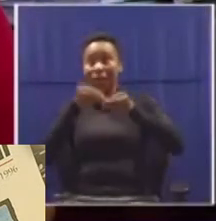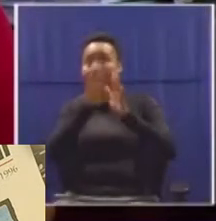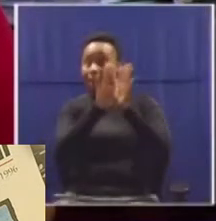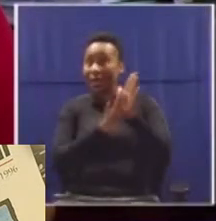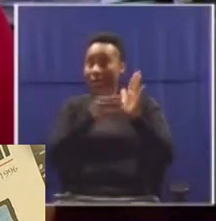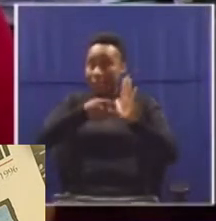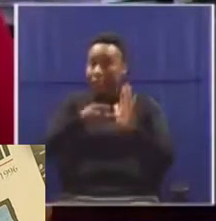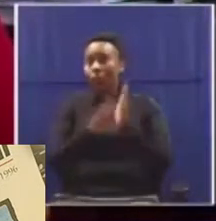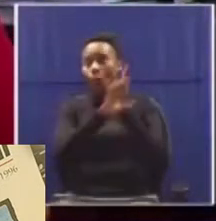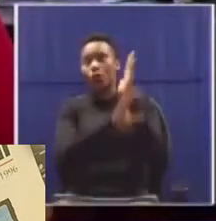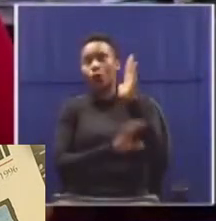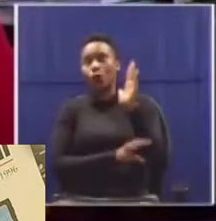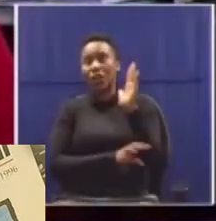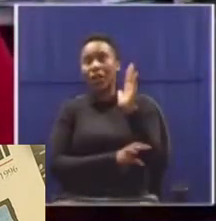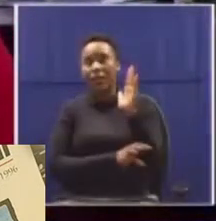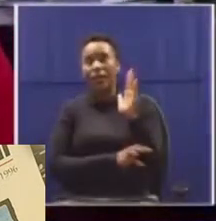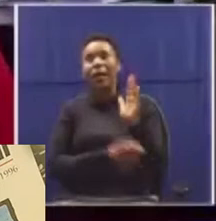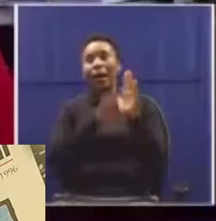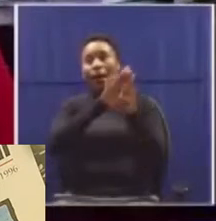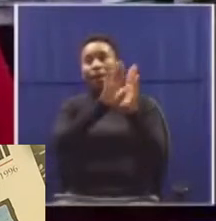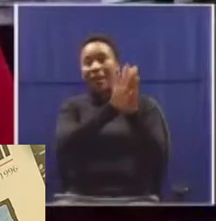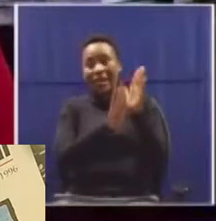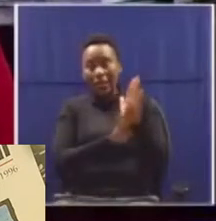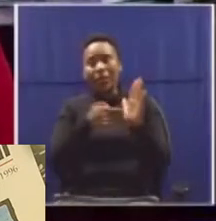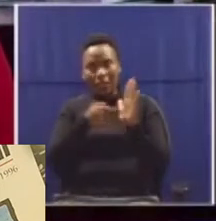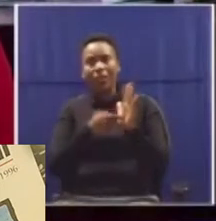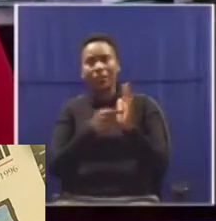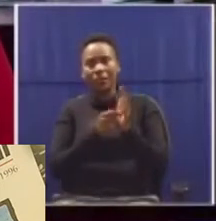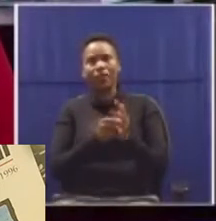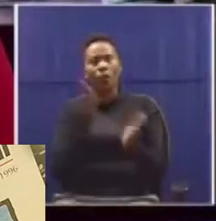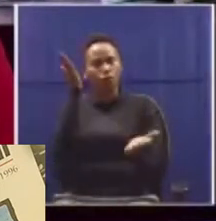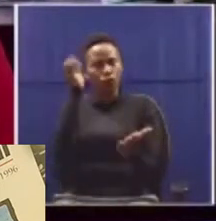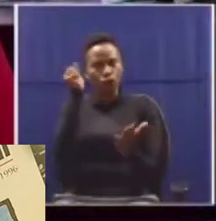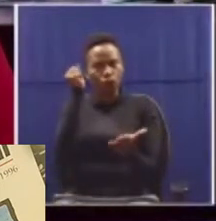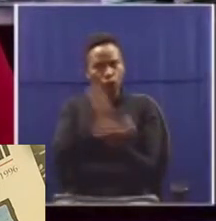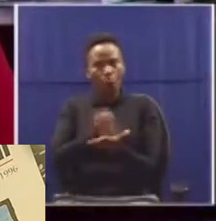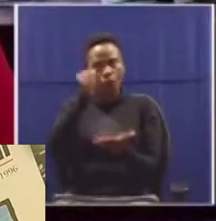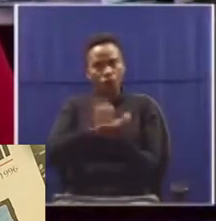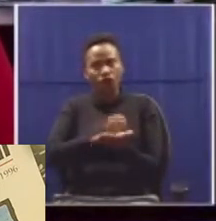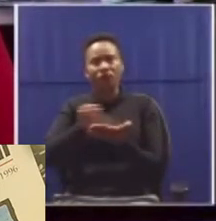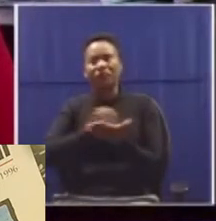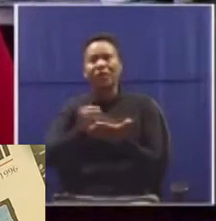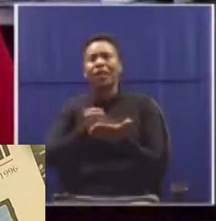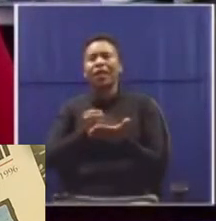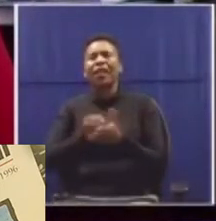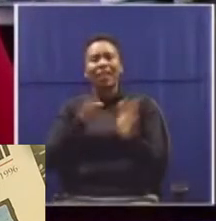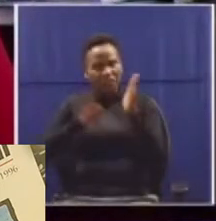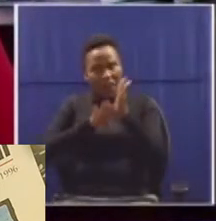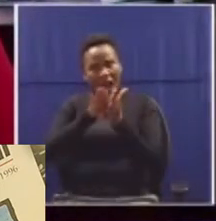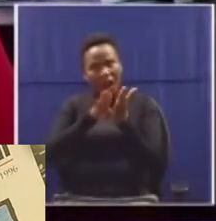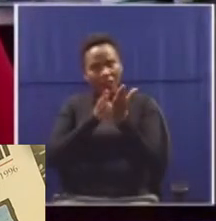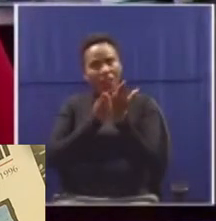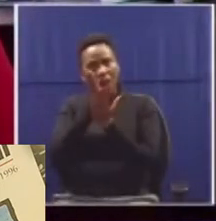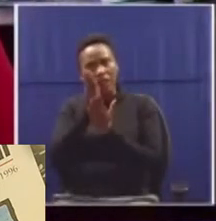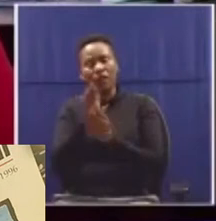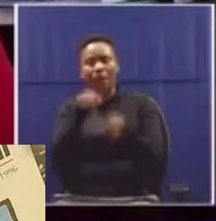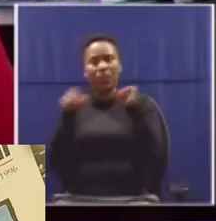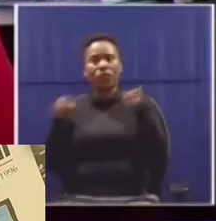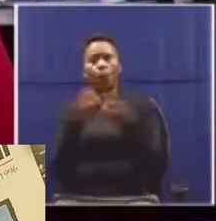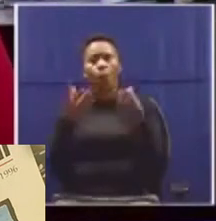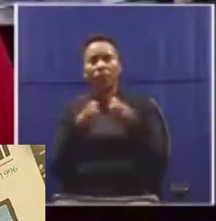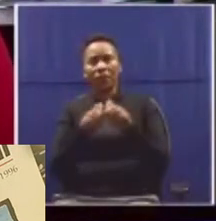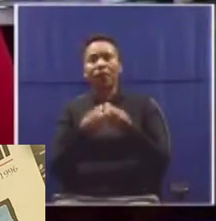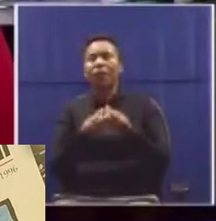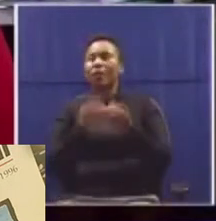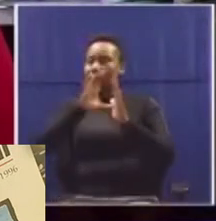Constitution this bill affirms the rights of this Parliament to periodically assess the efficacy and the constitution in